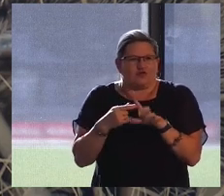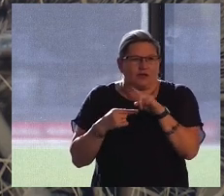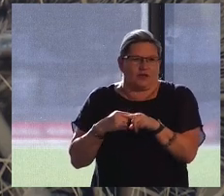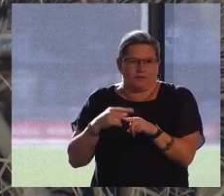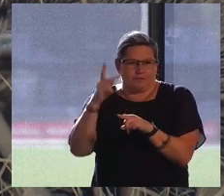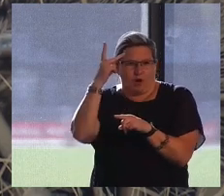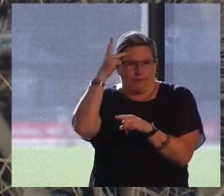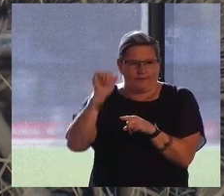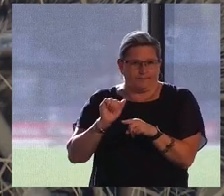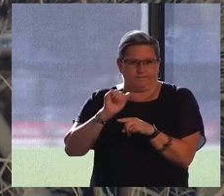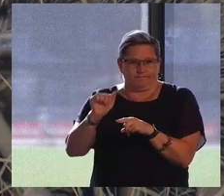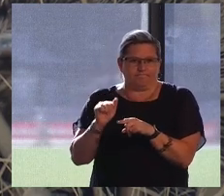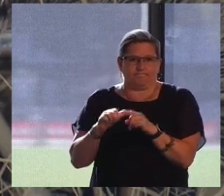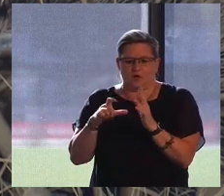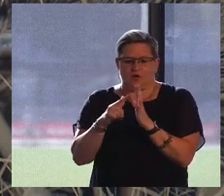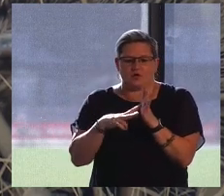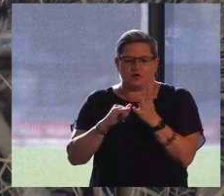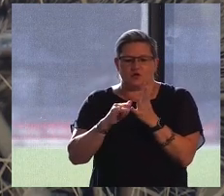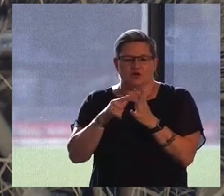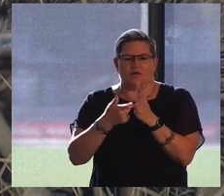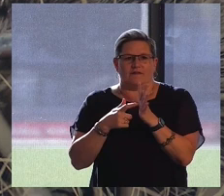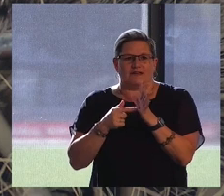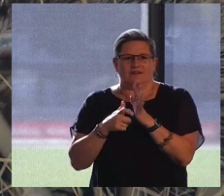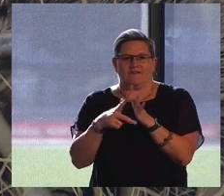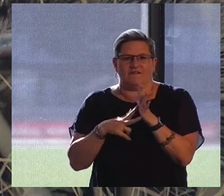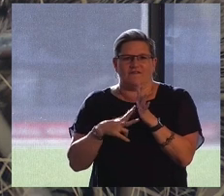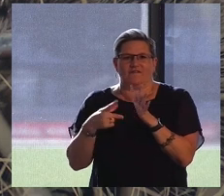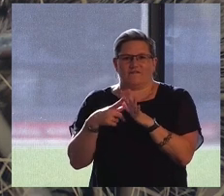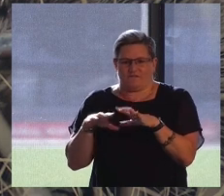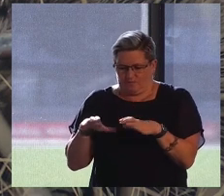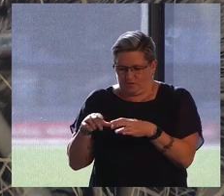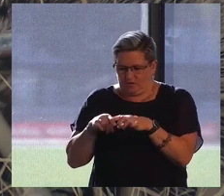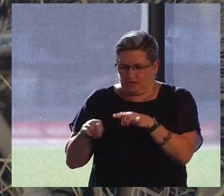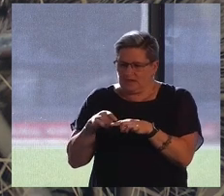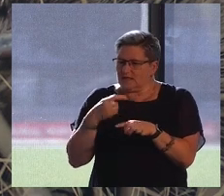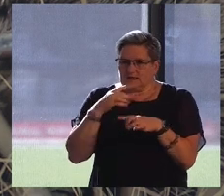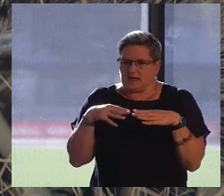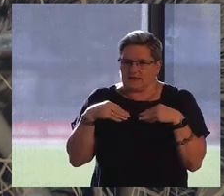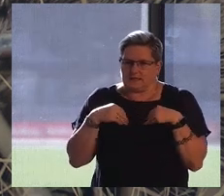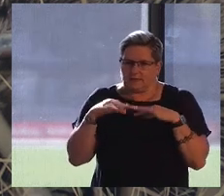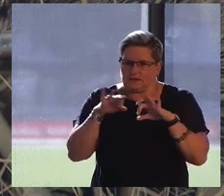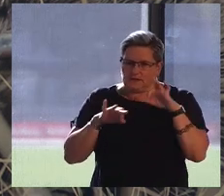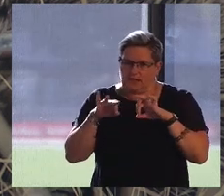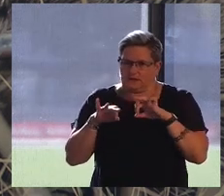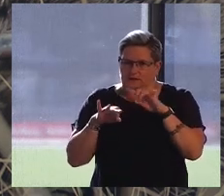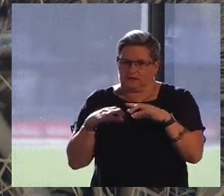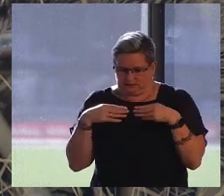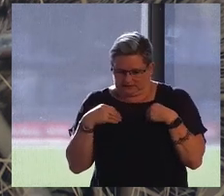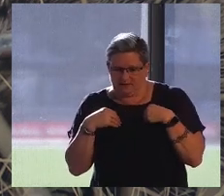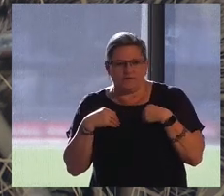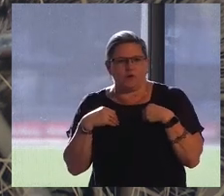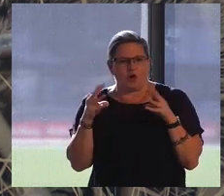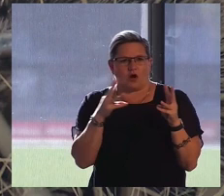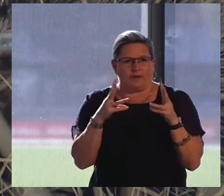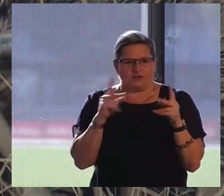for all of his life, up until relatively recently, did not accept the science of climate change. At 82 years